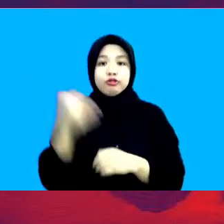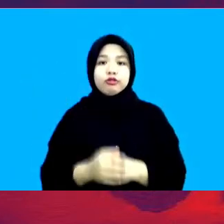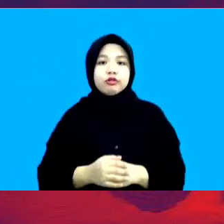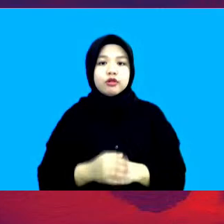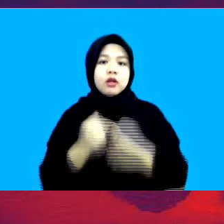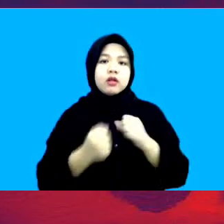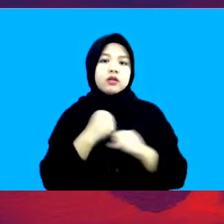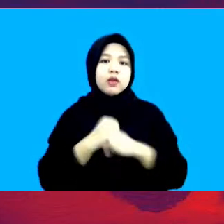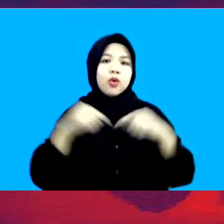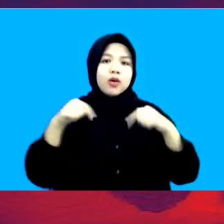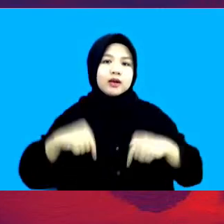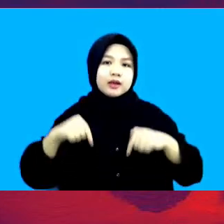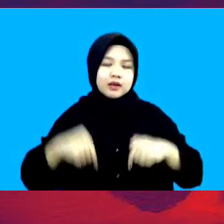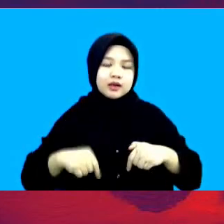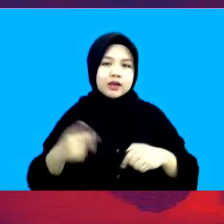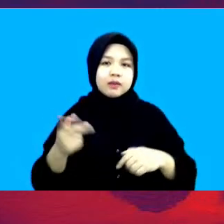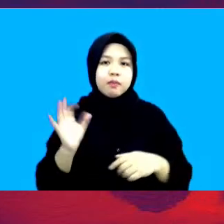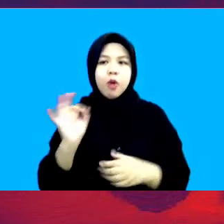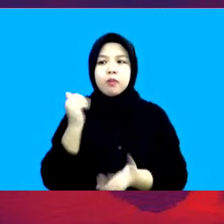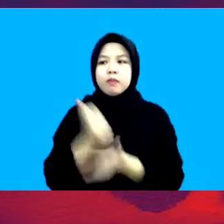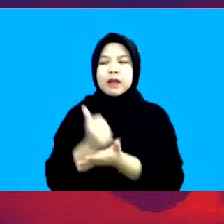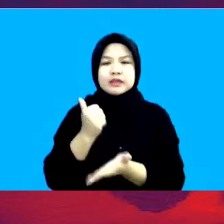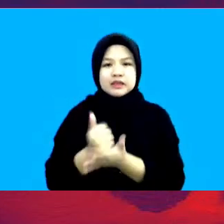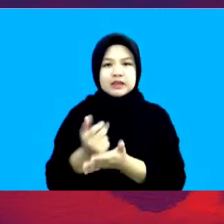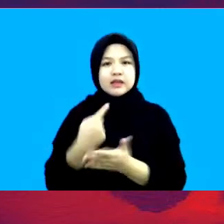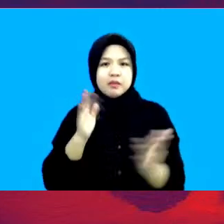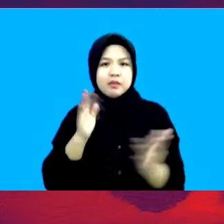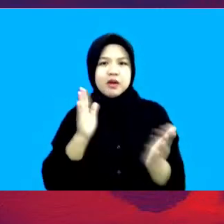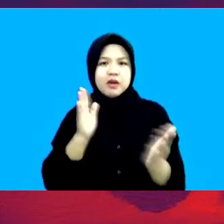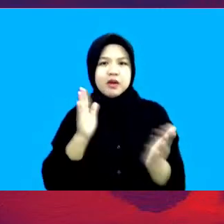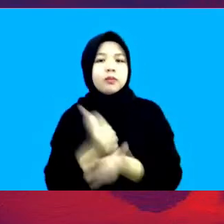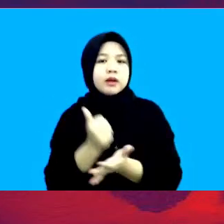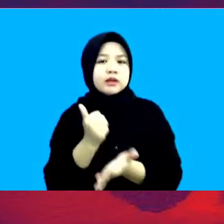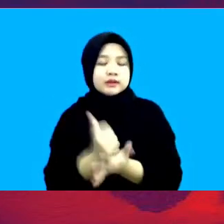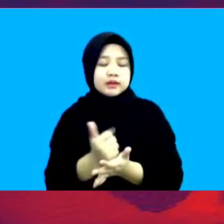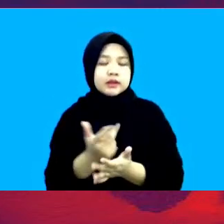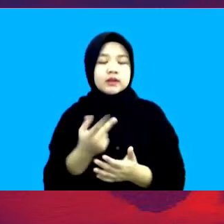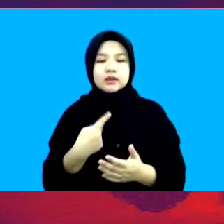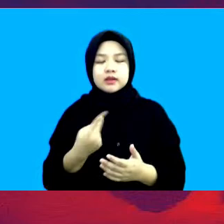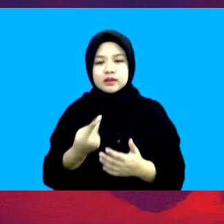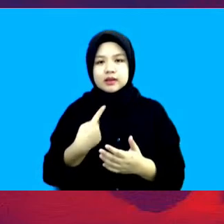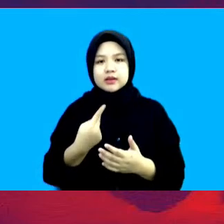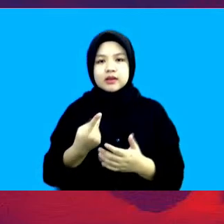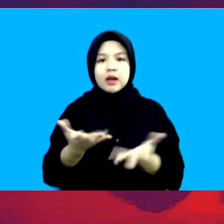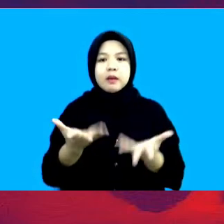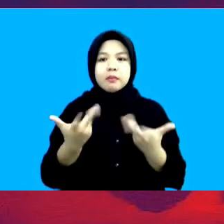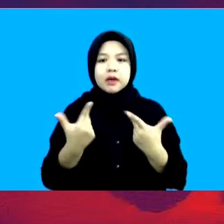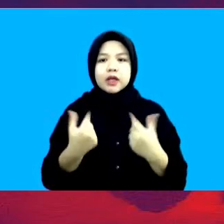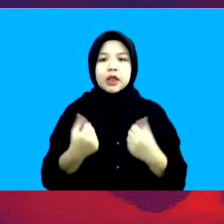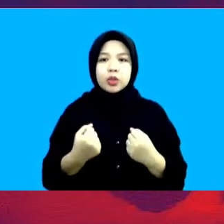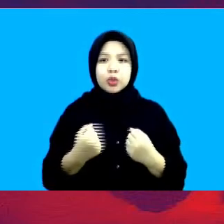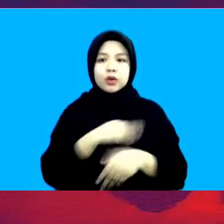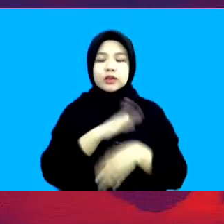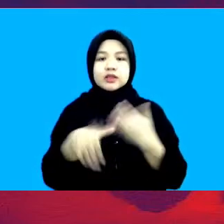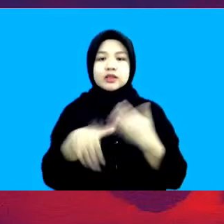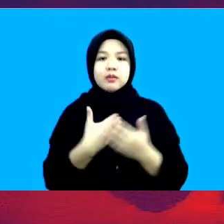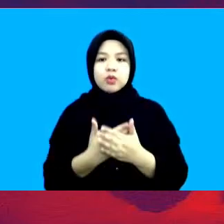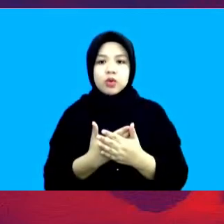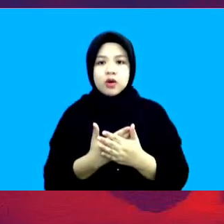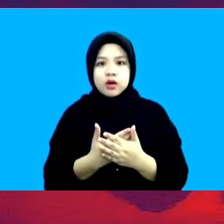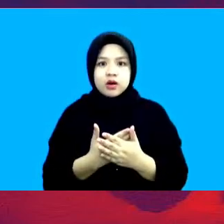lot of uncertainties that we are still facing. We're not gonna count all of our eggs before they hatch, clearly,